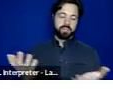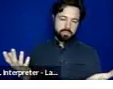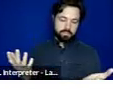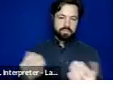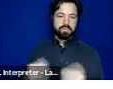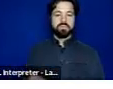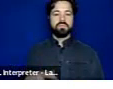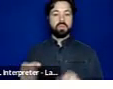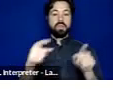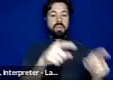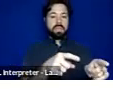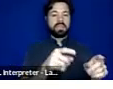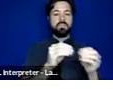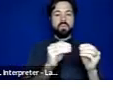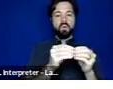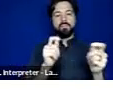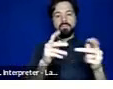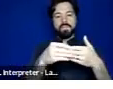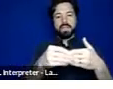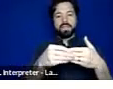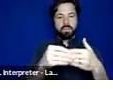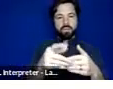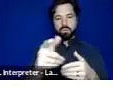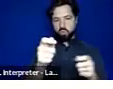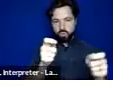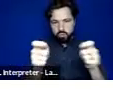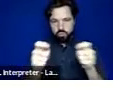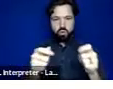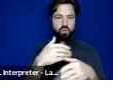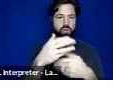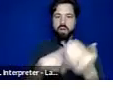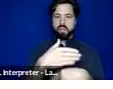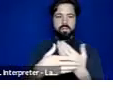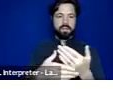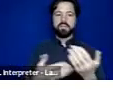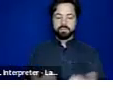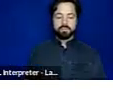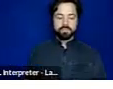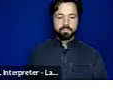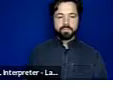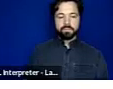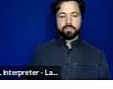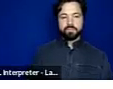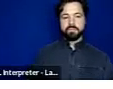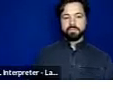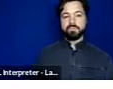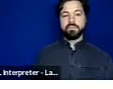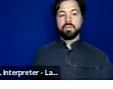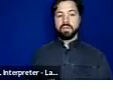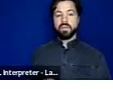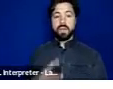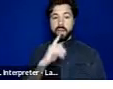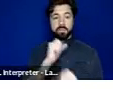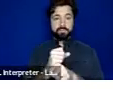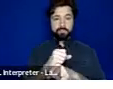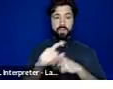your power to control that, control all the text. And really, once you have done all the